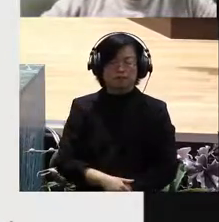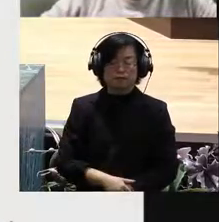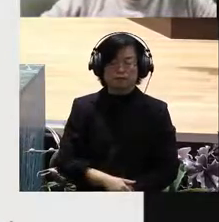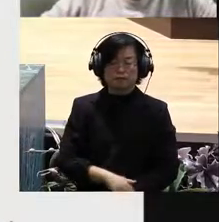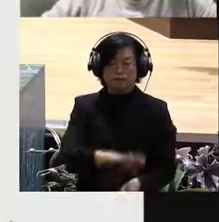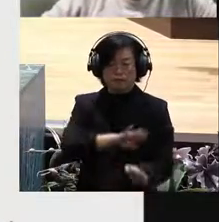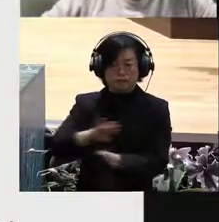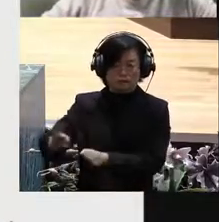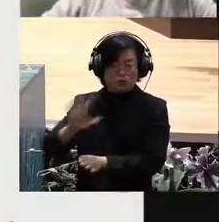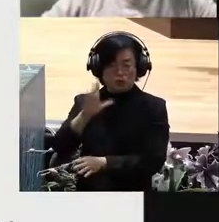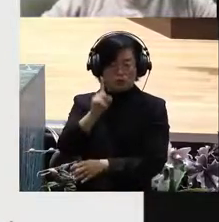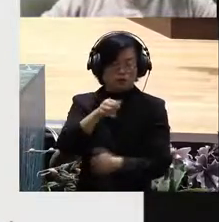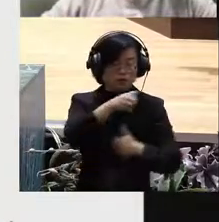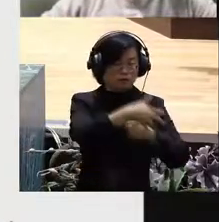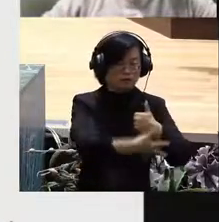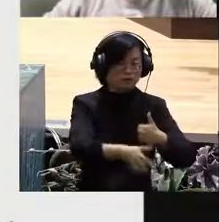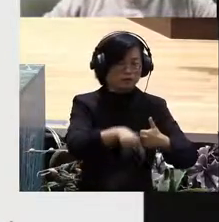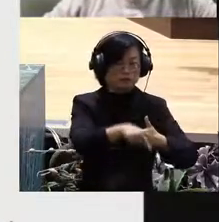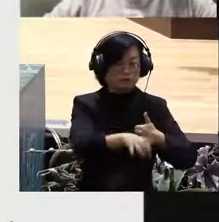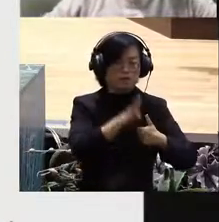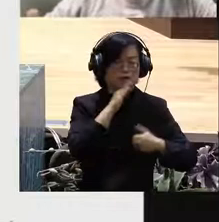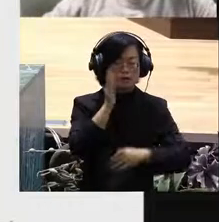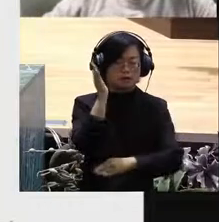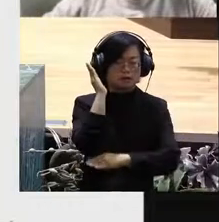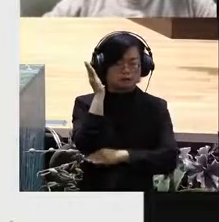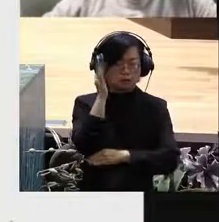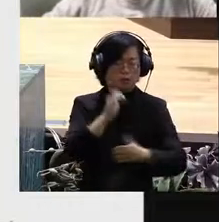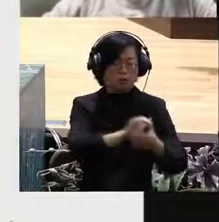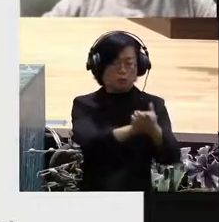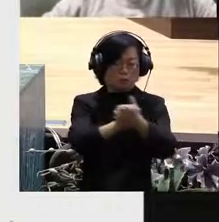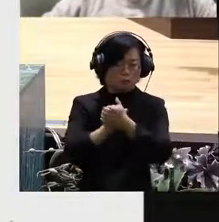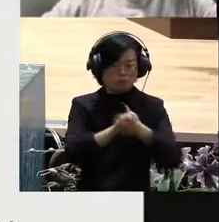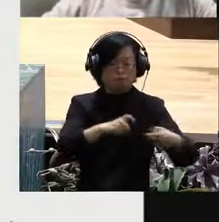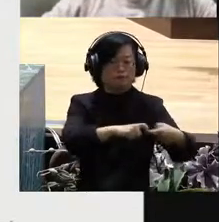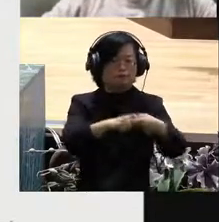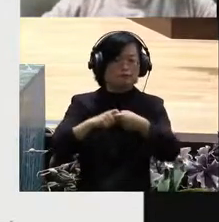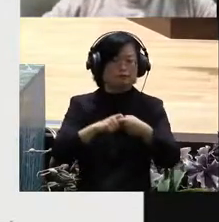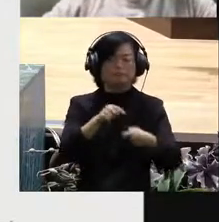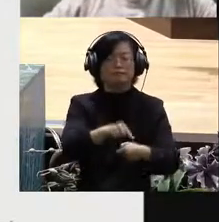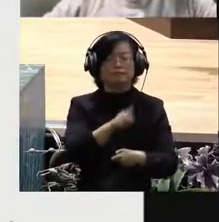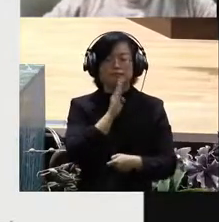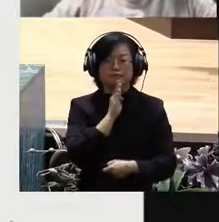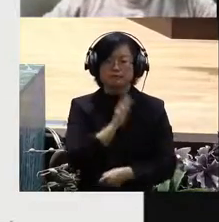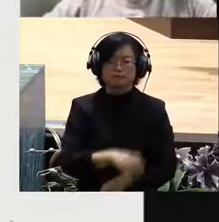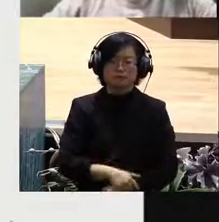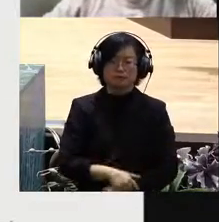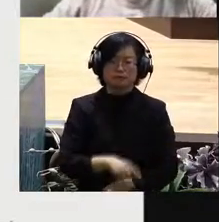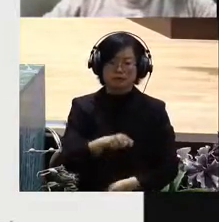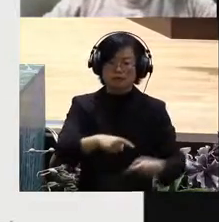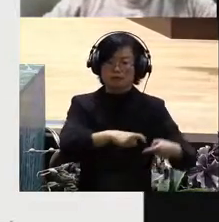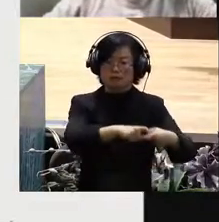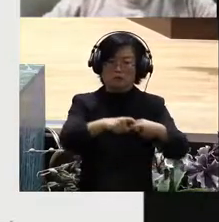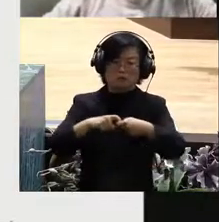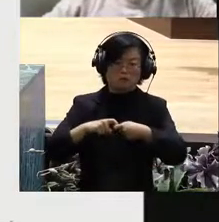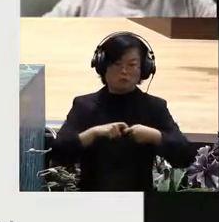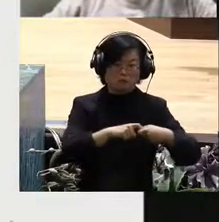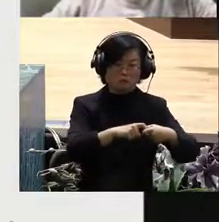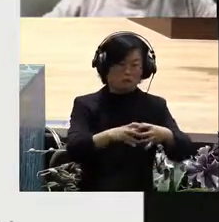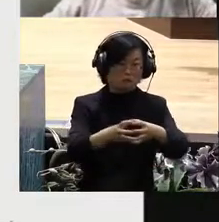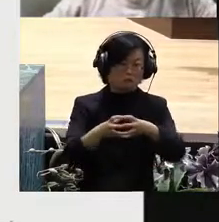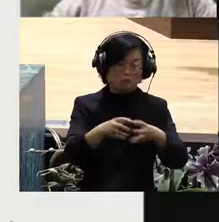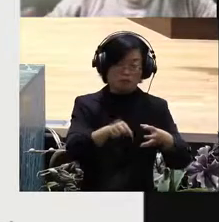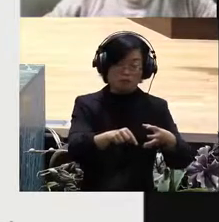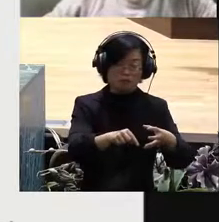Open Government Partnership under the use of digital theme. We also participated in meetups